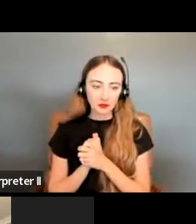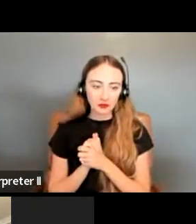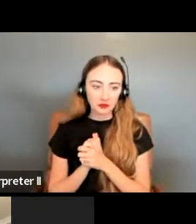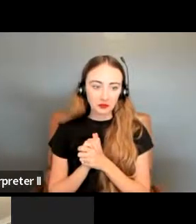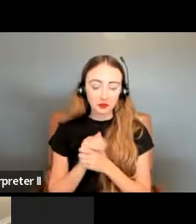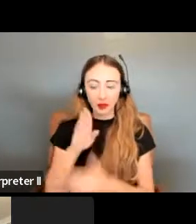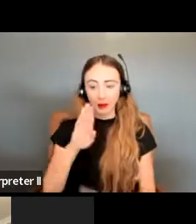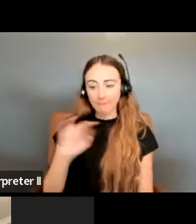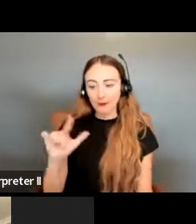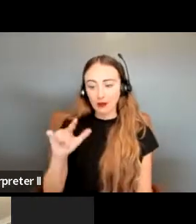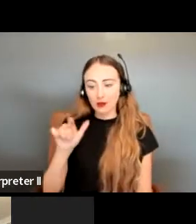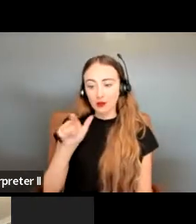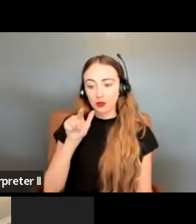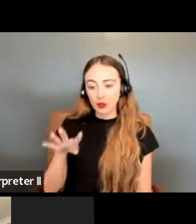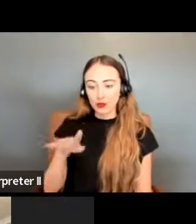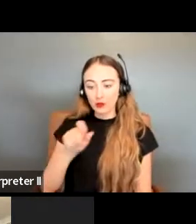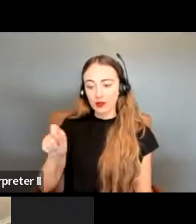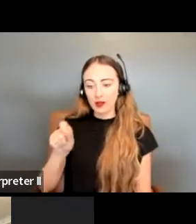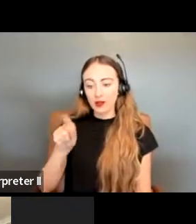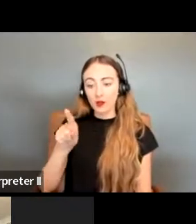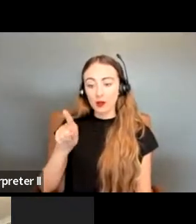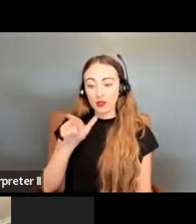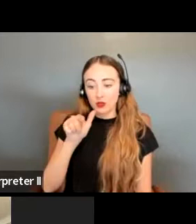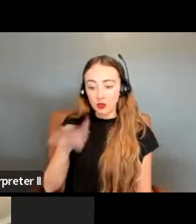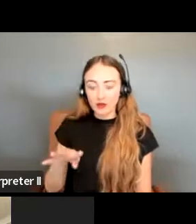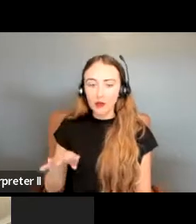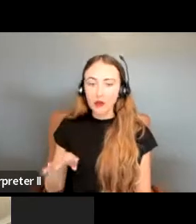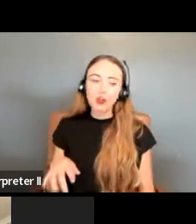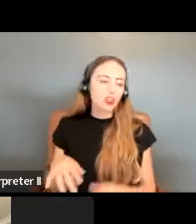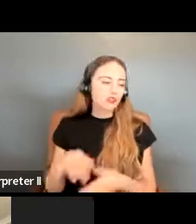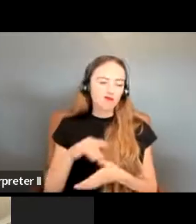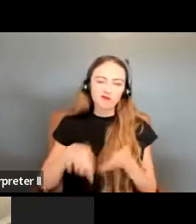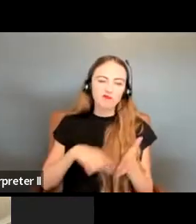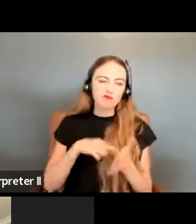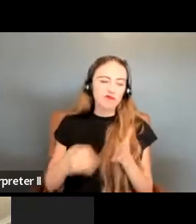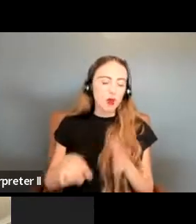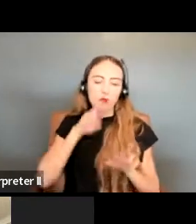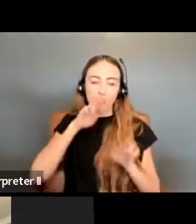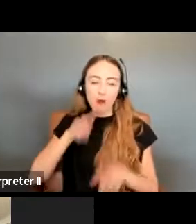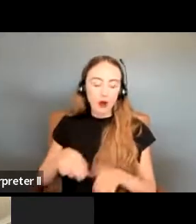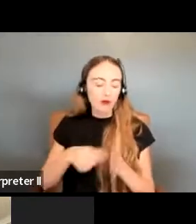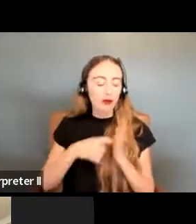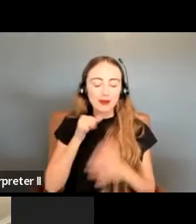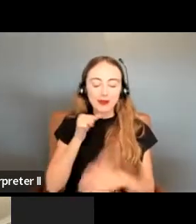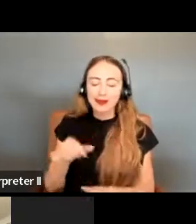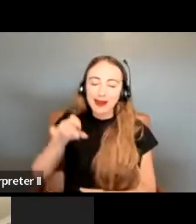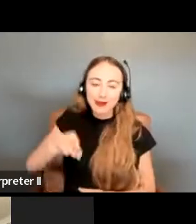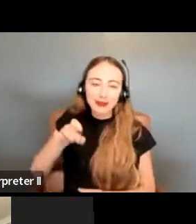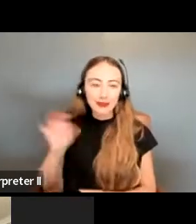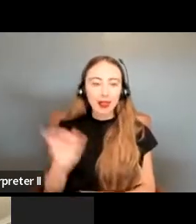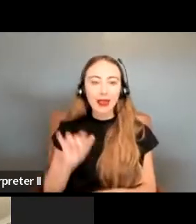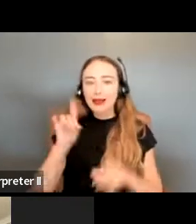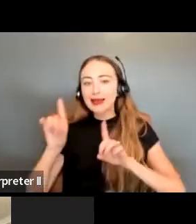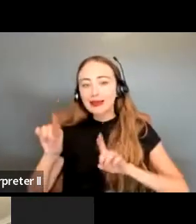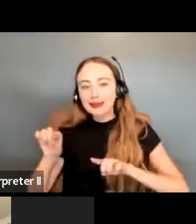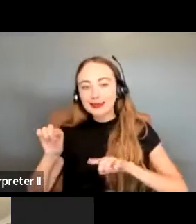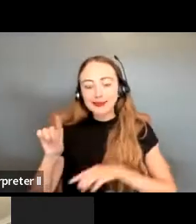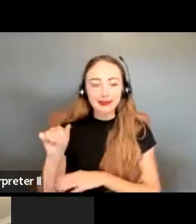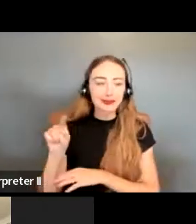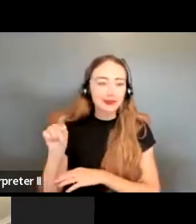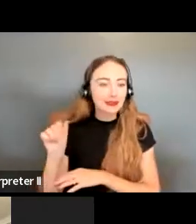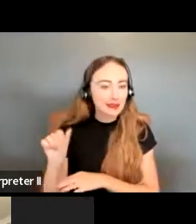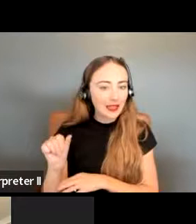Bill 24-124 also strikes reporting requirements that are unnecessary. Attendance data can be obtained from the WMATA